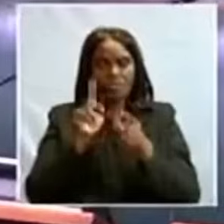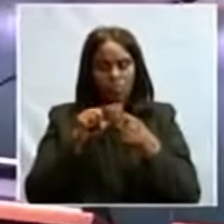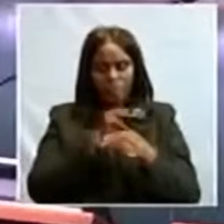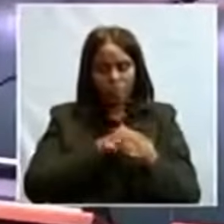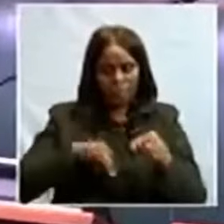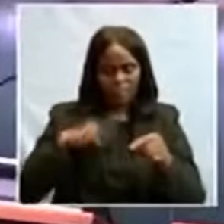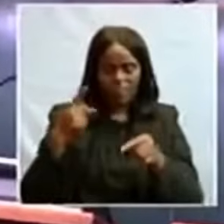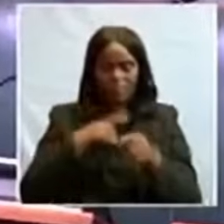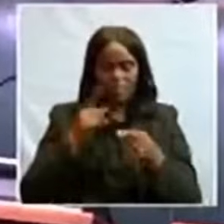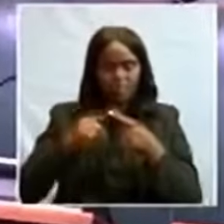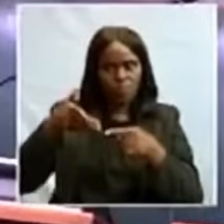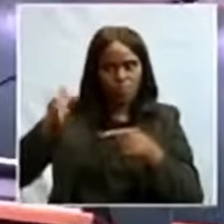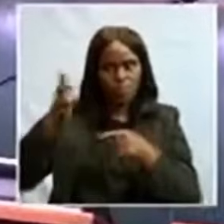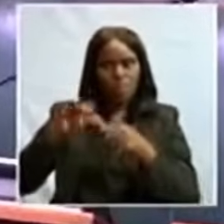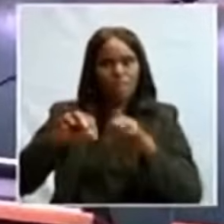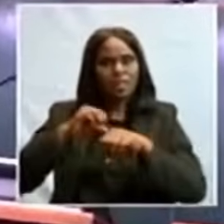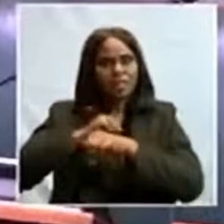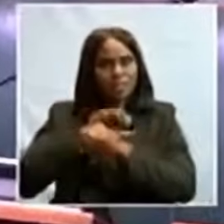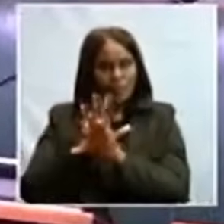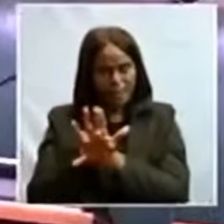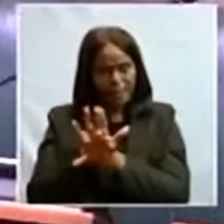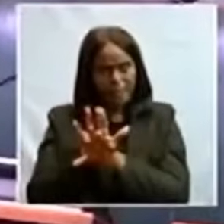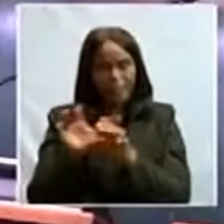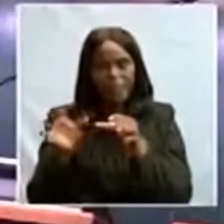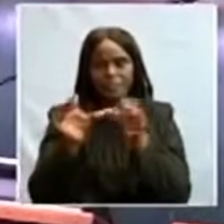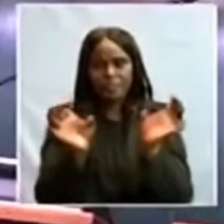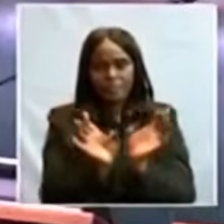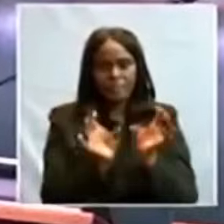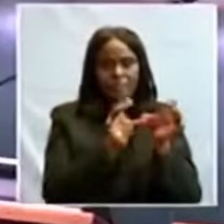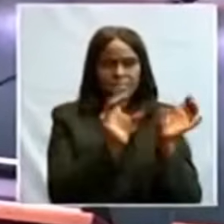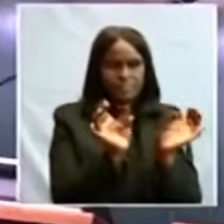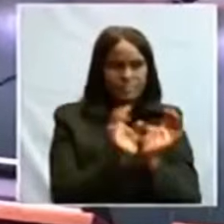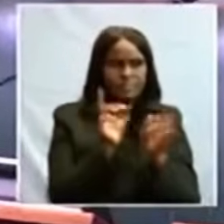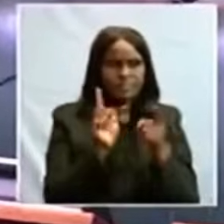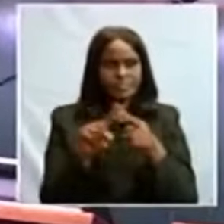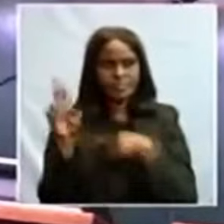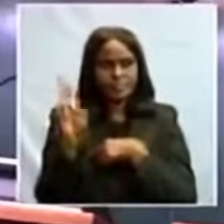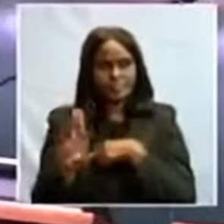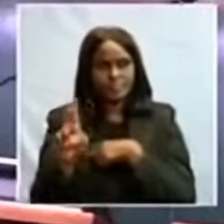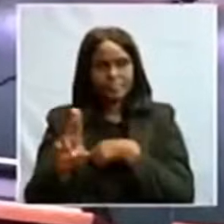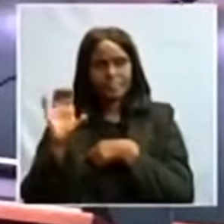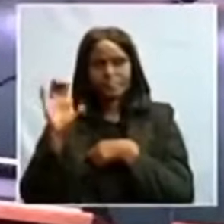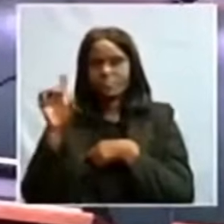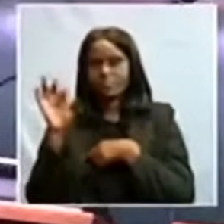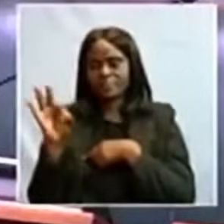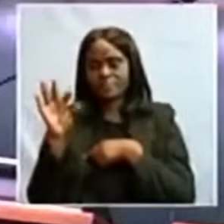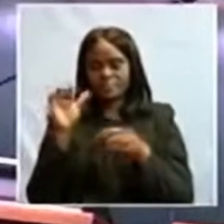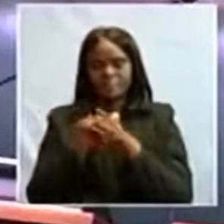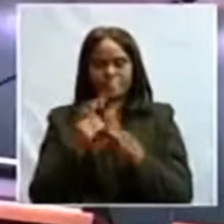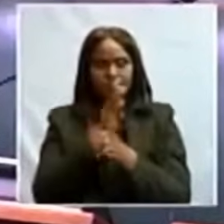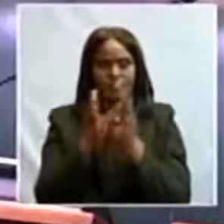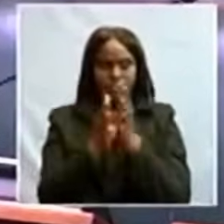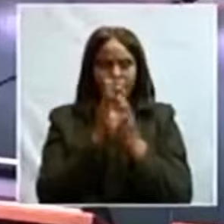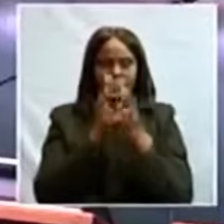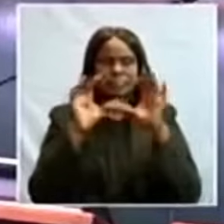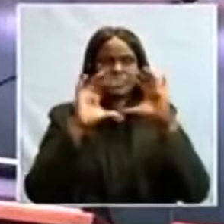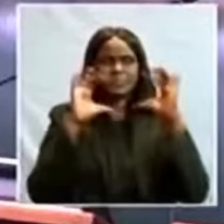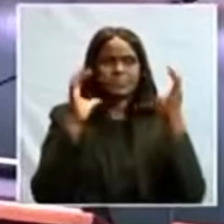Parliament to go and influence constituents to use CDF in building